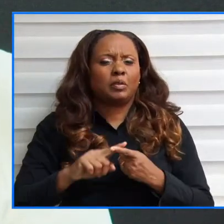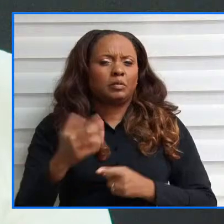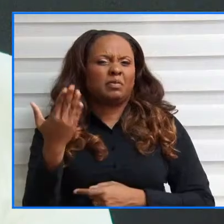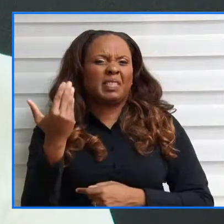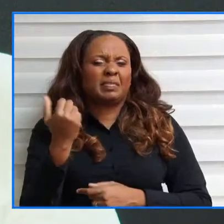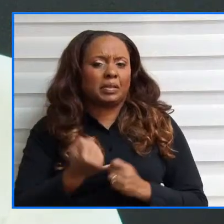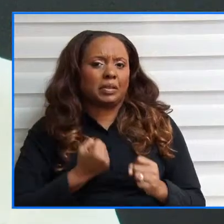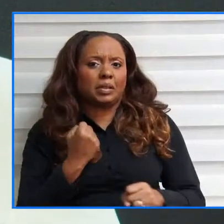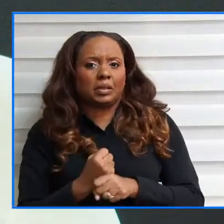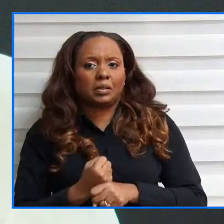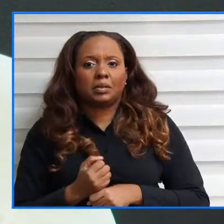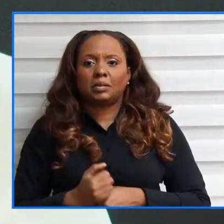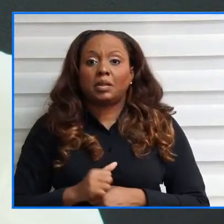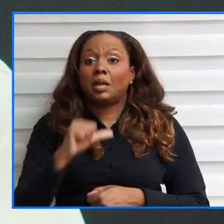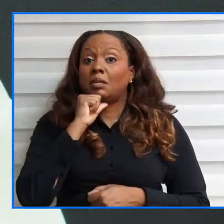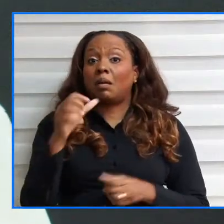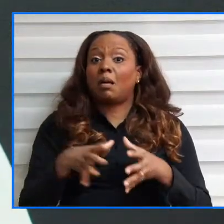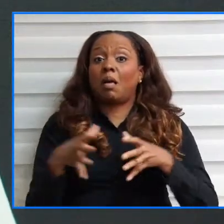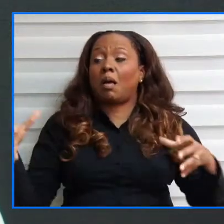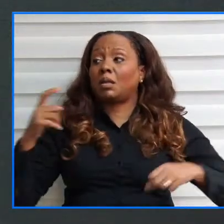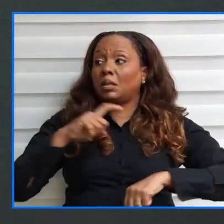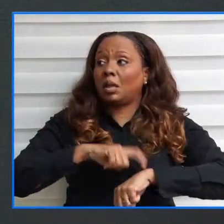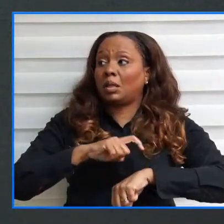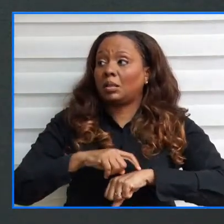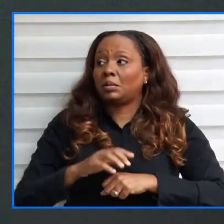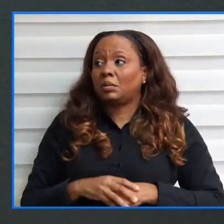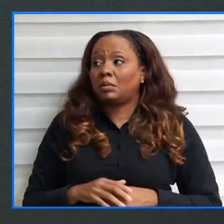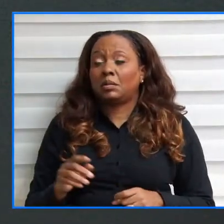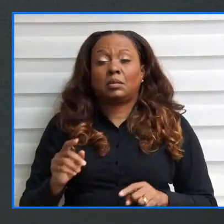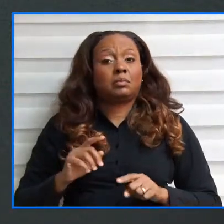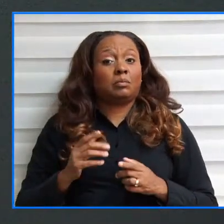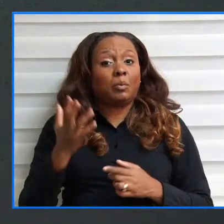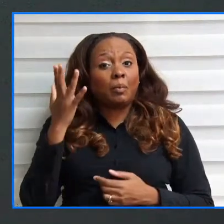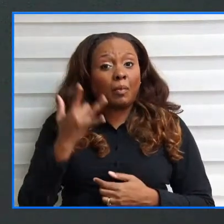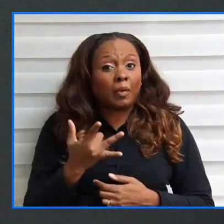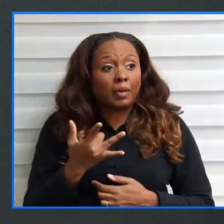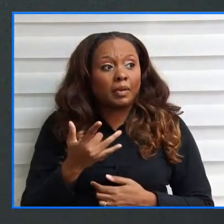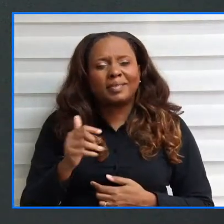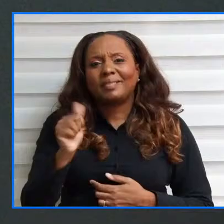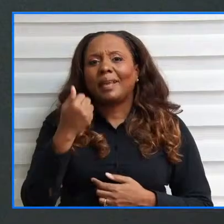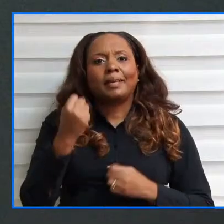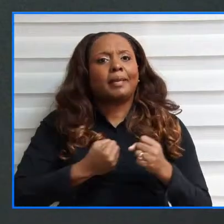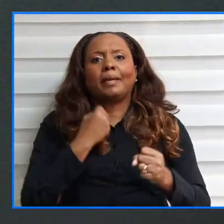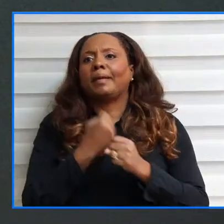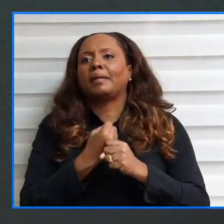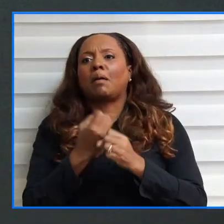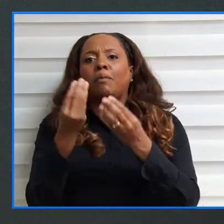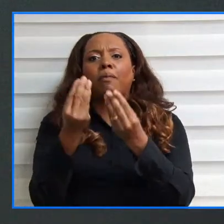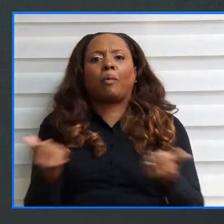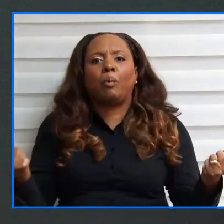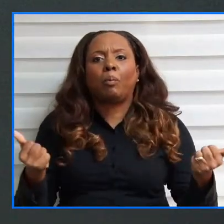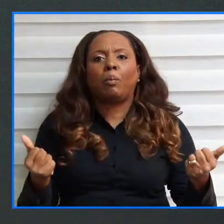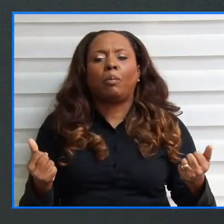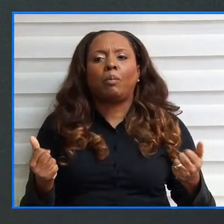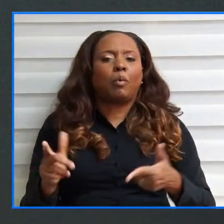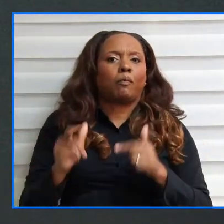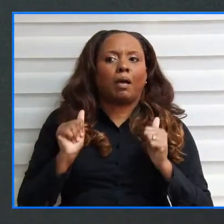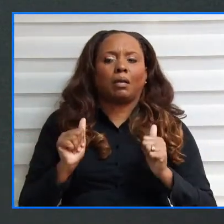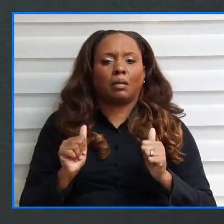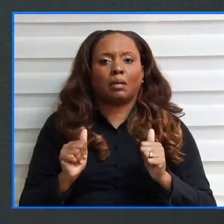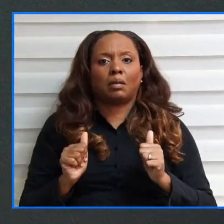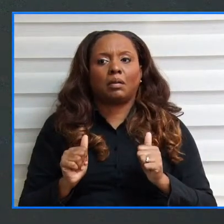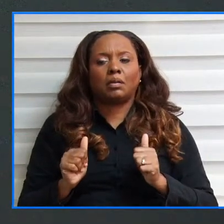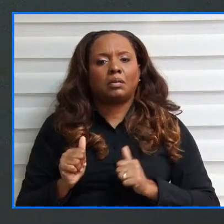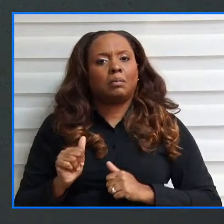know from your own career, a decade goes in a flash. And therefore, our ability to be able to prepare our countries and